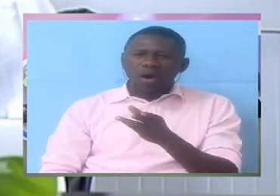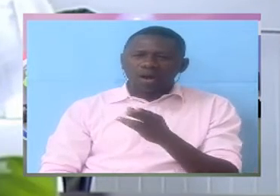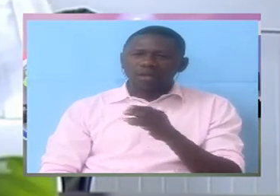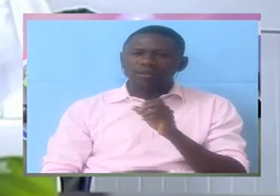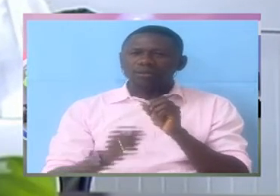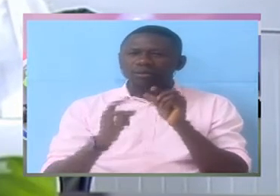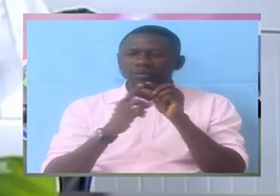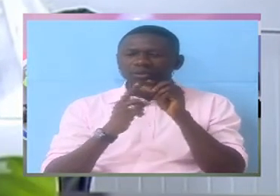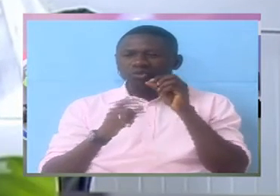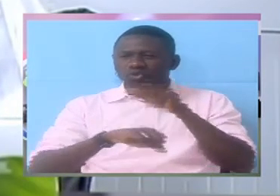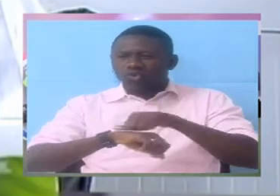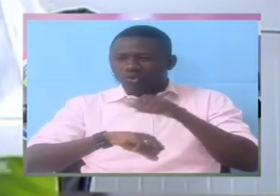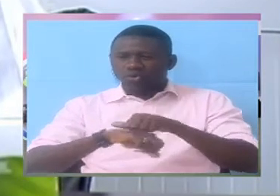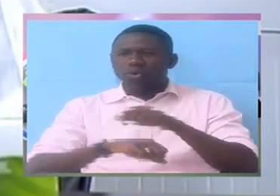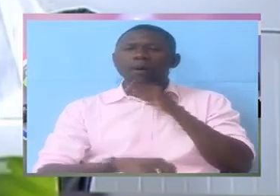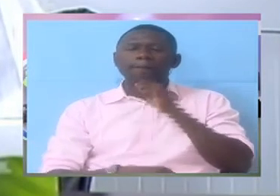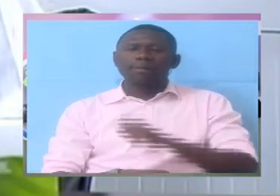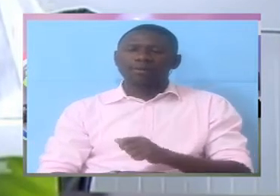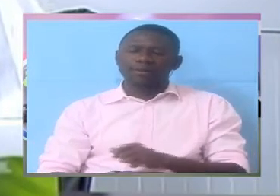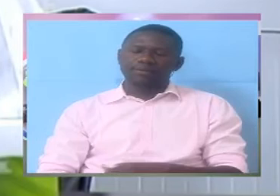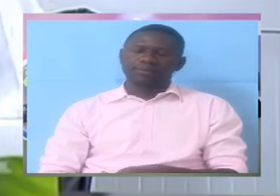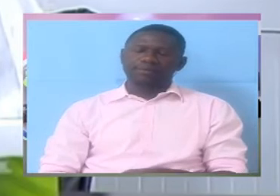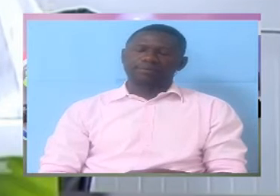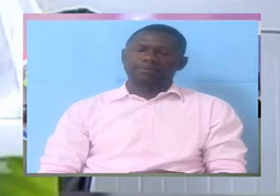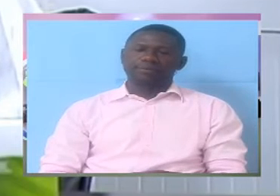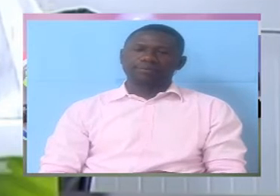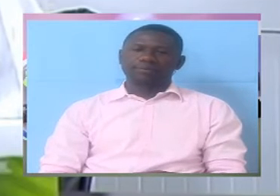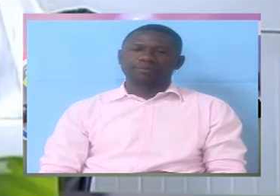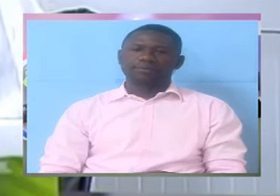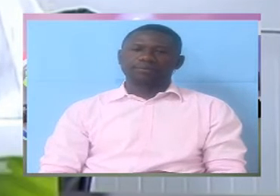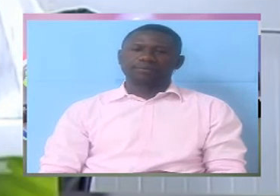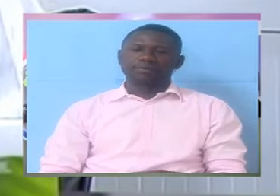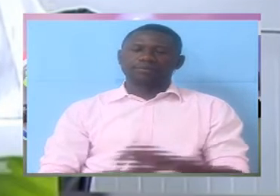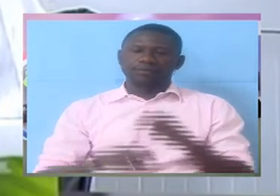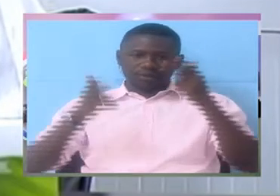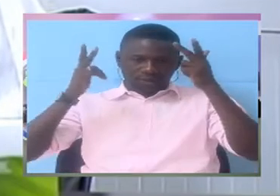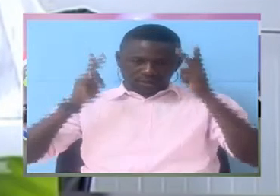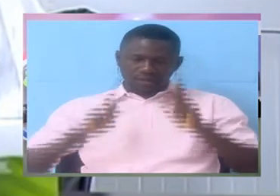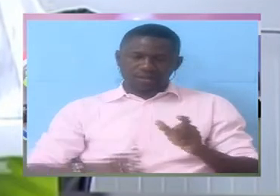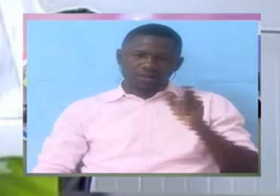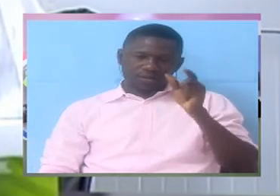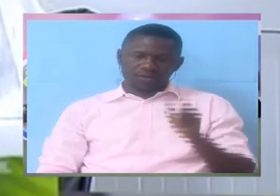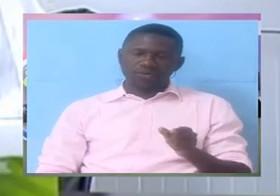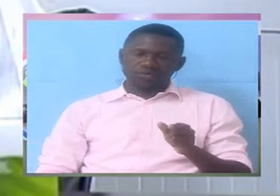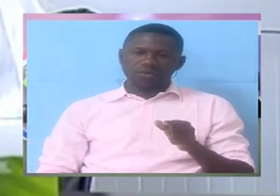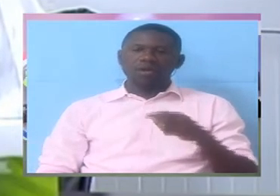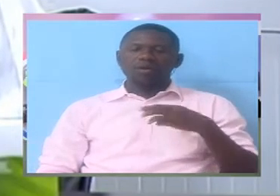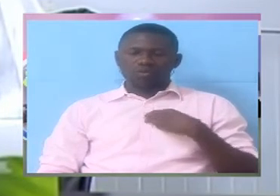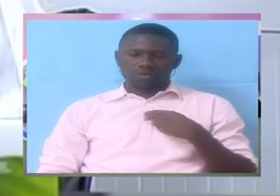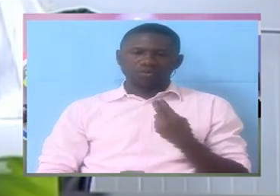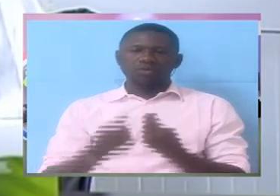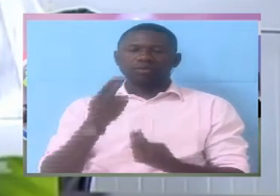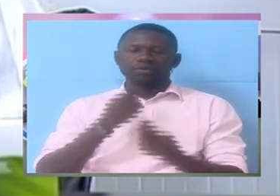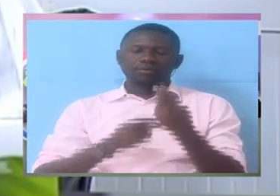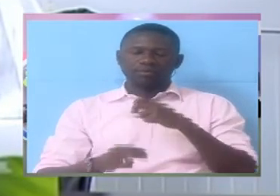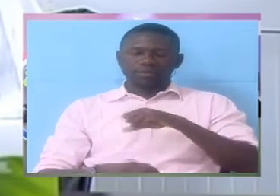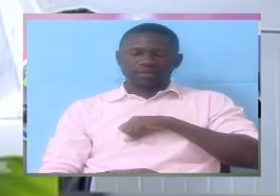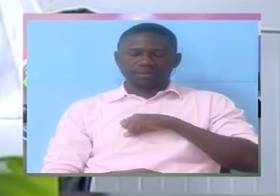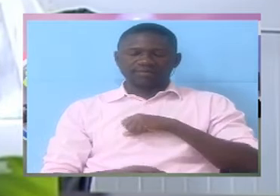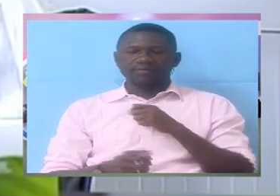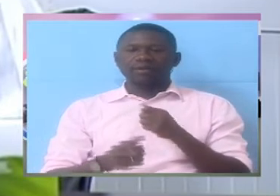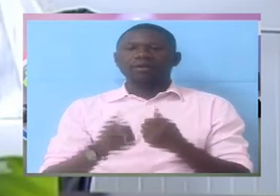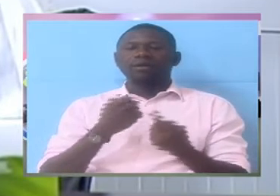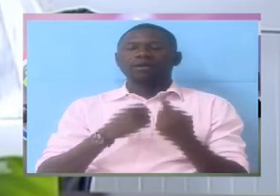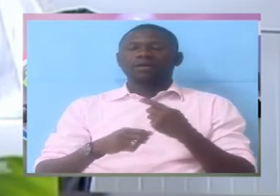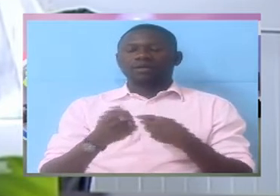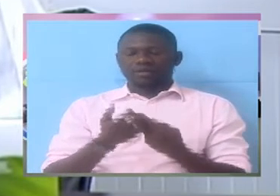Council, may I repeat myself again? Council, mbem fan sain kan na kotake. Yes, please. Okay. The arrest of Serigne